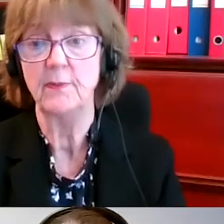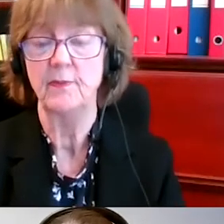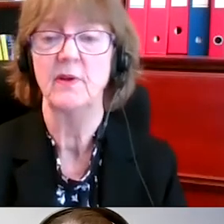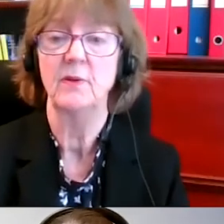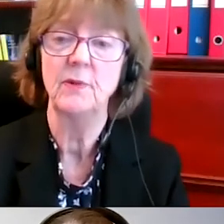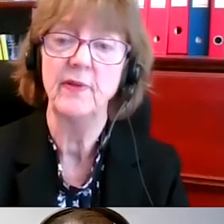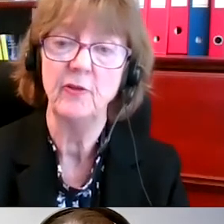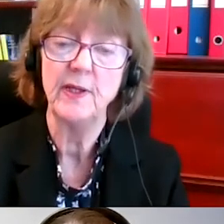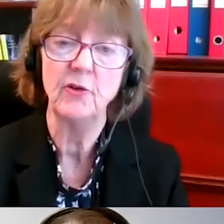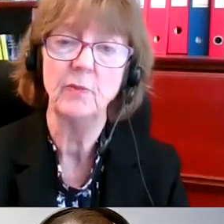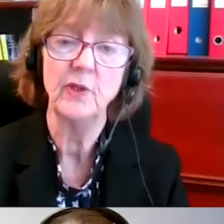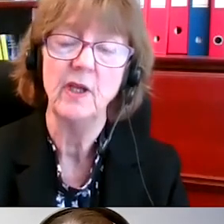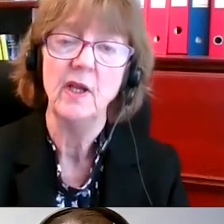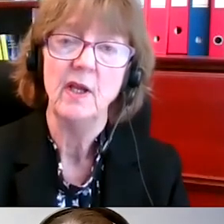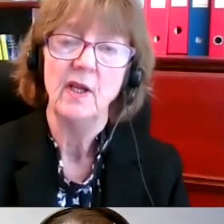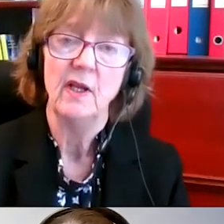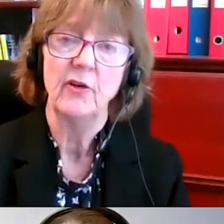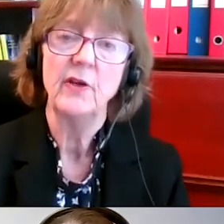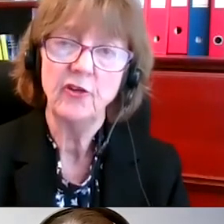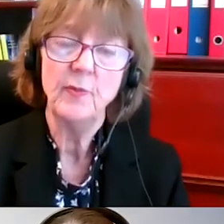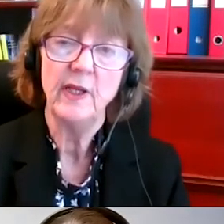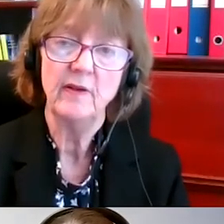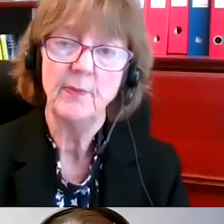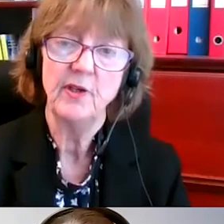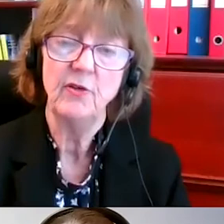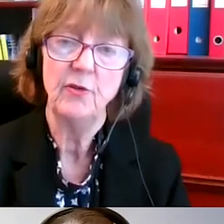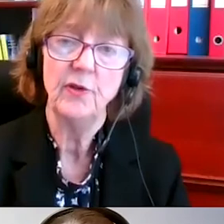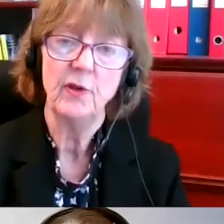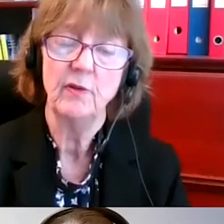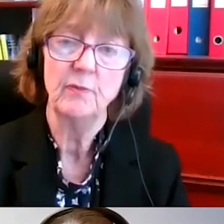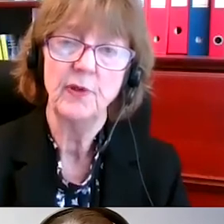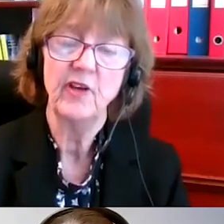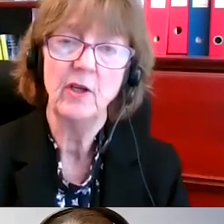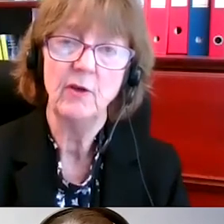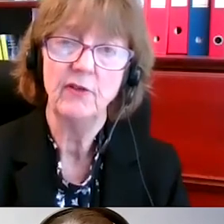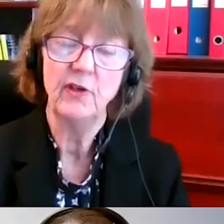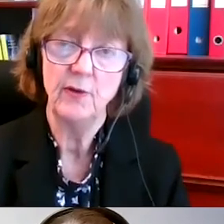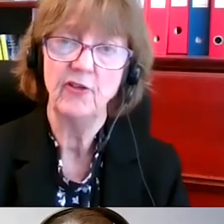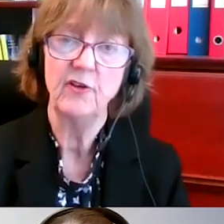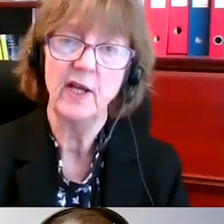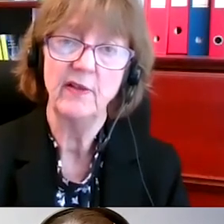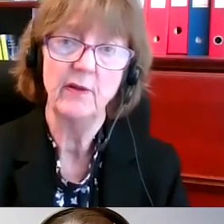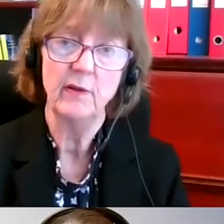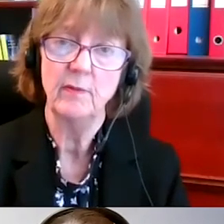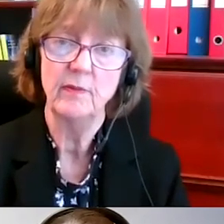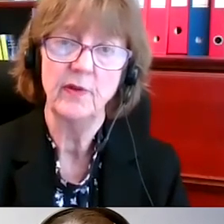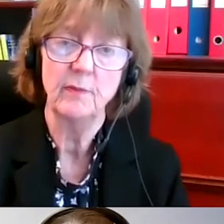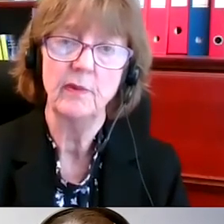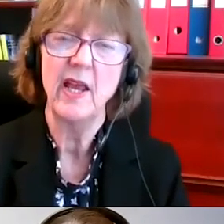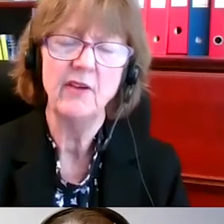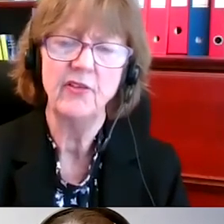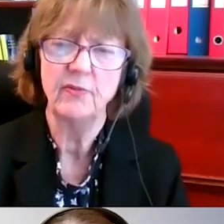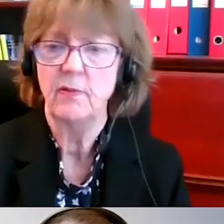parents when they speak to somebody. So it has to be adapted to the particular situation and